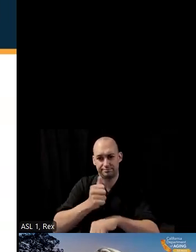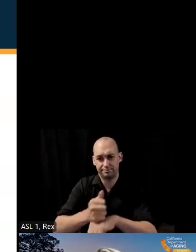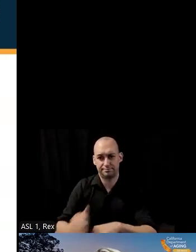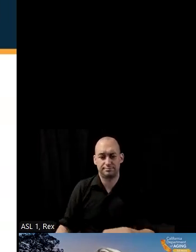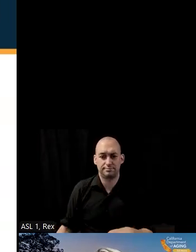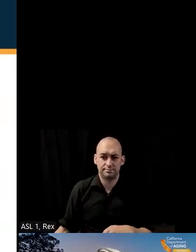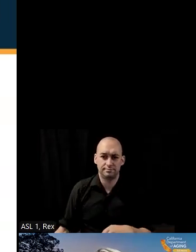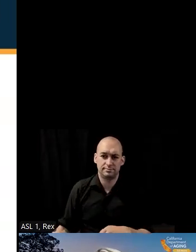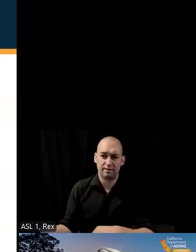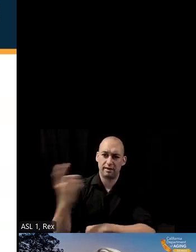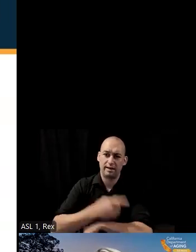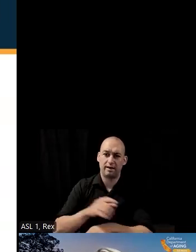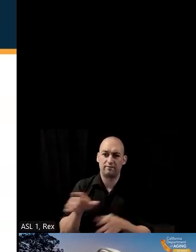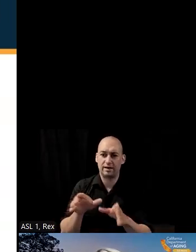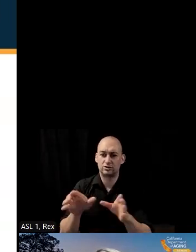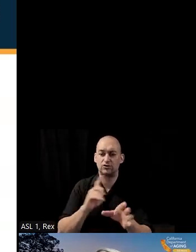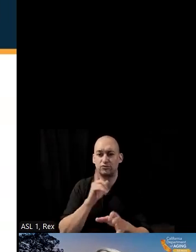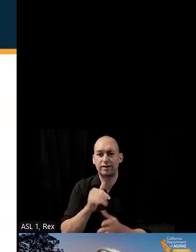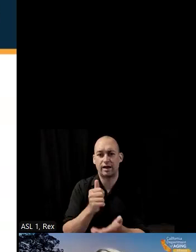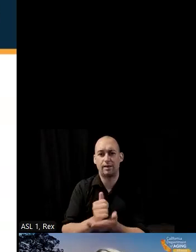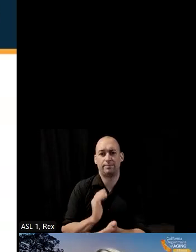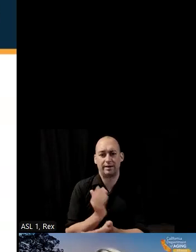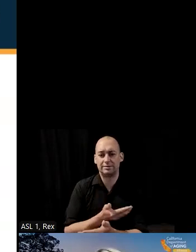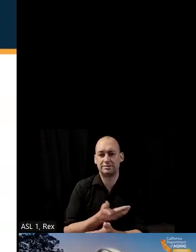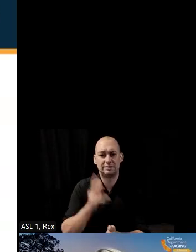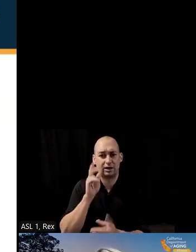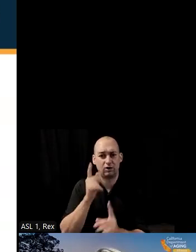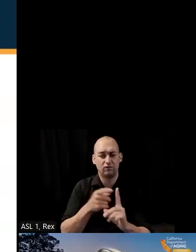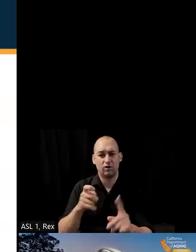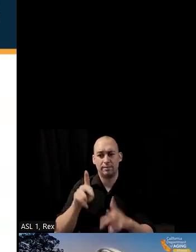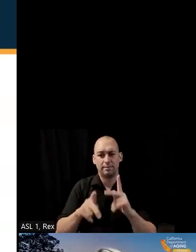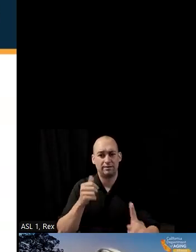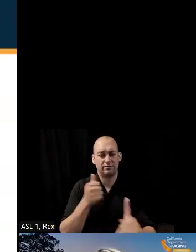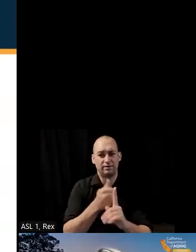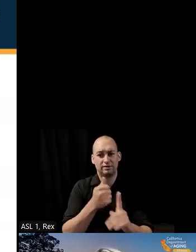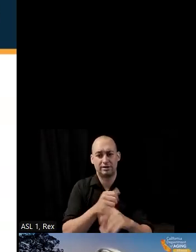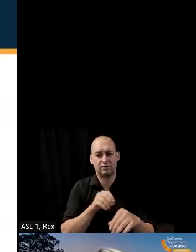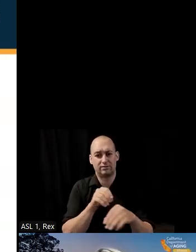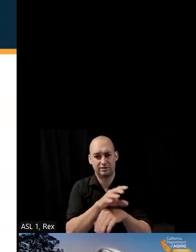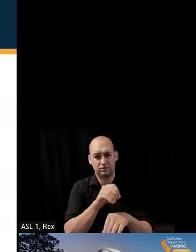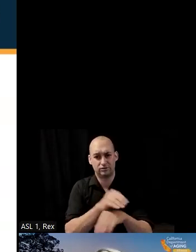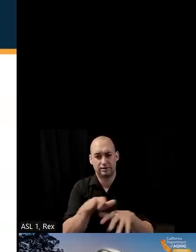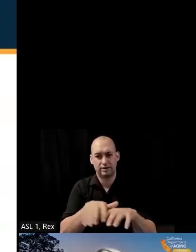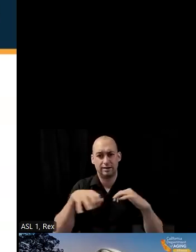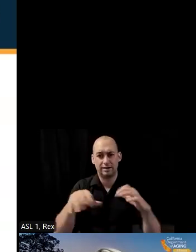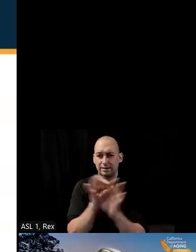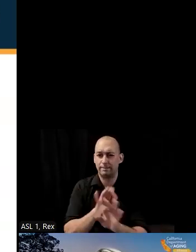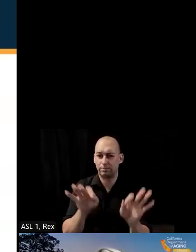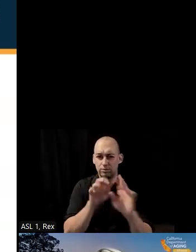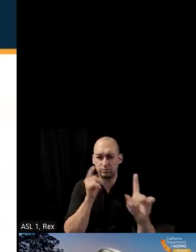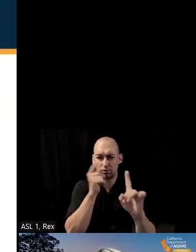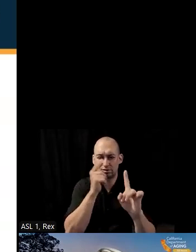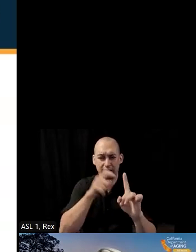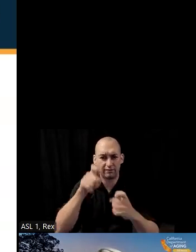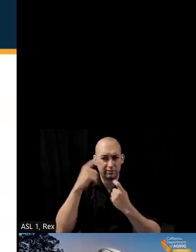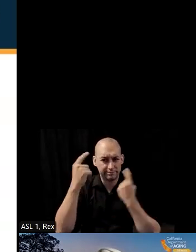Day of Action really helped us to hear from all of our stakeholder advisory committees about the key priorities that we must consider